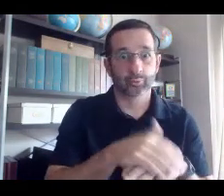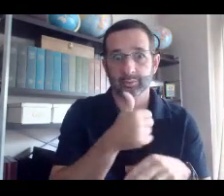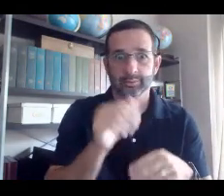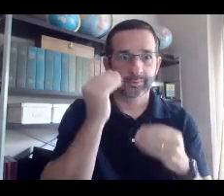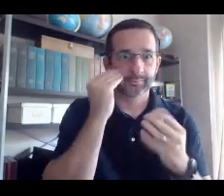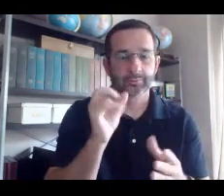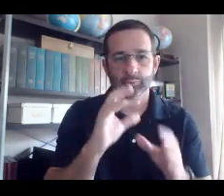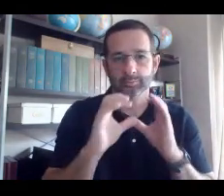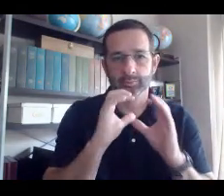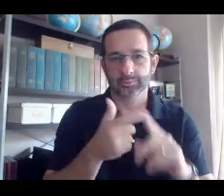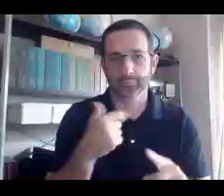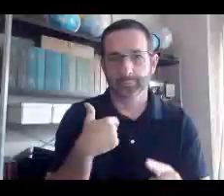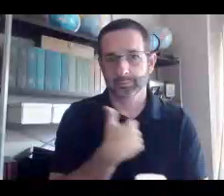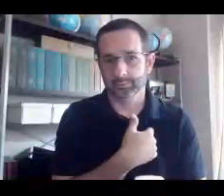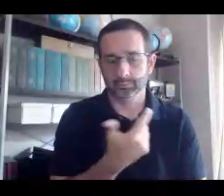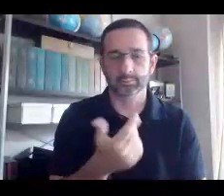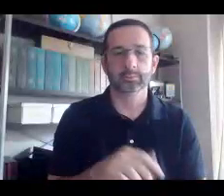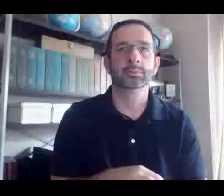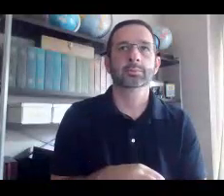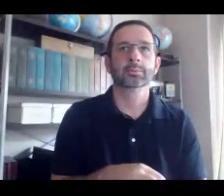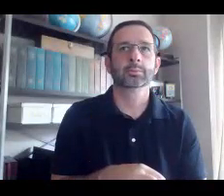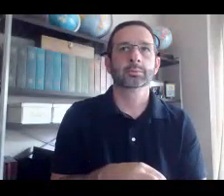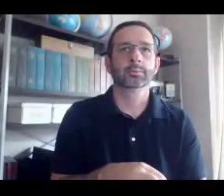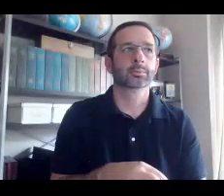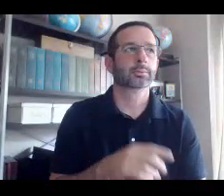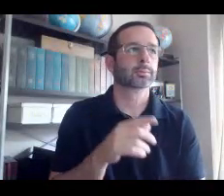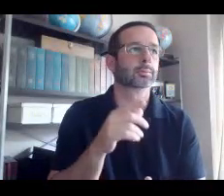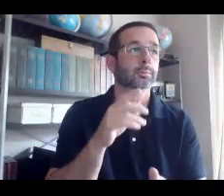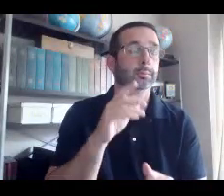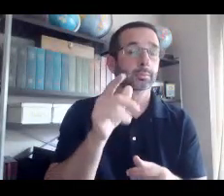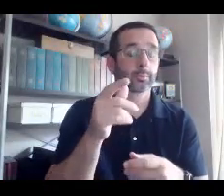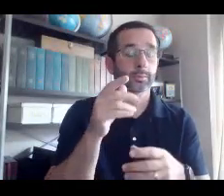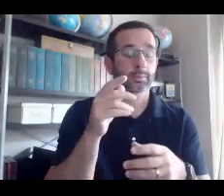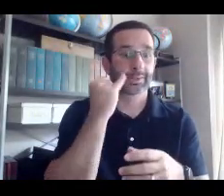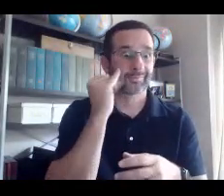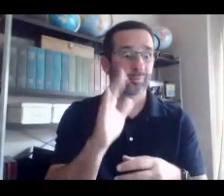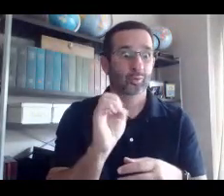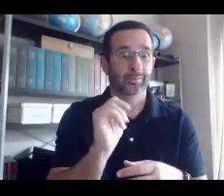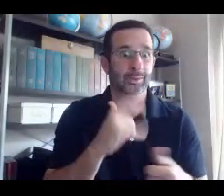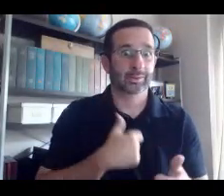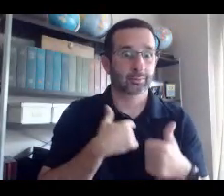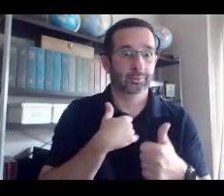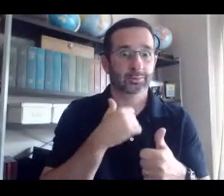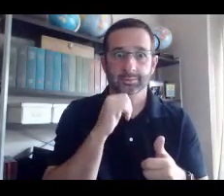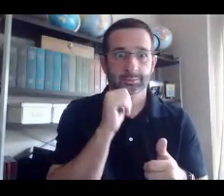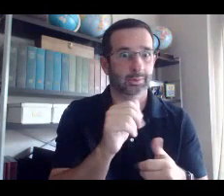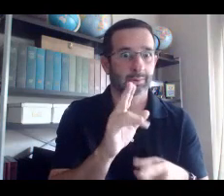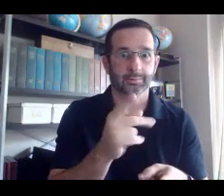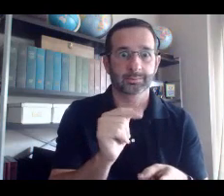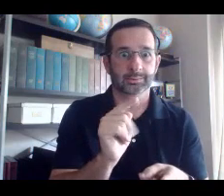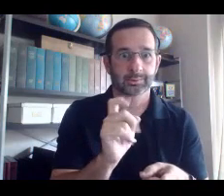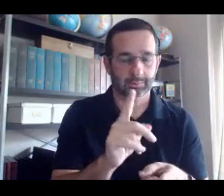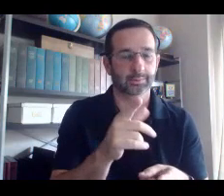updated. You don't want to miss out on any important information or communications from us, so those have to be